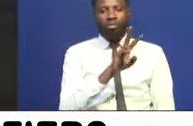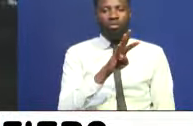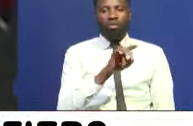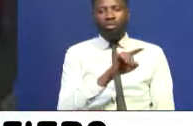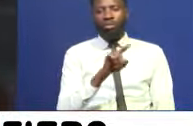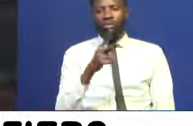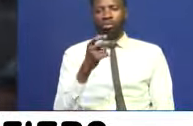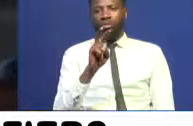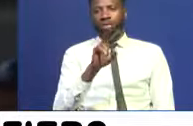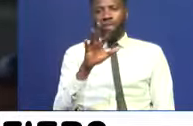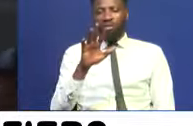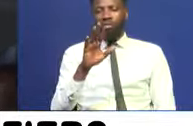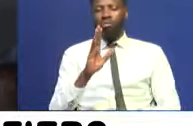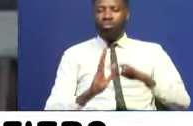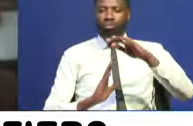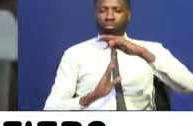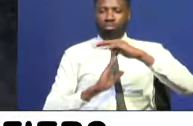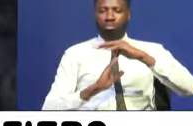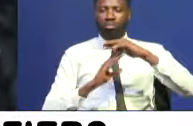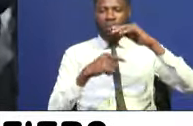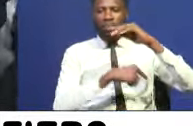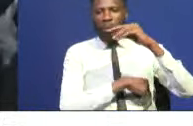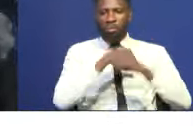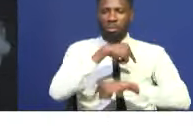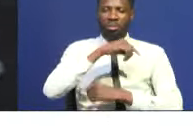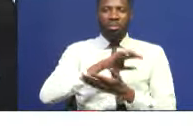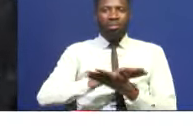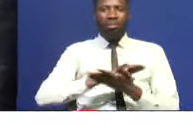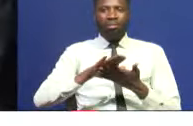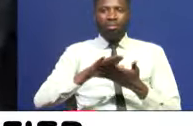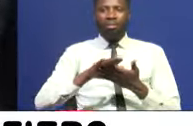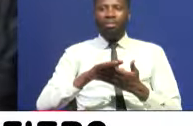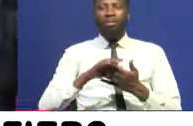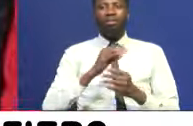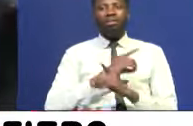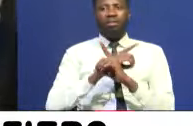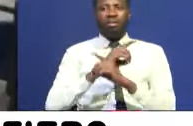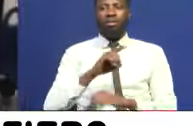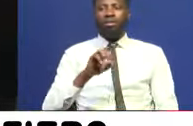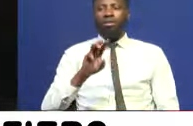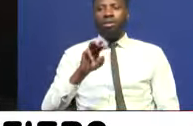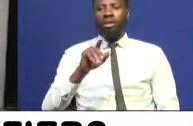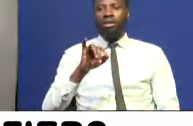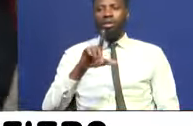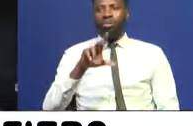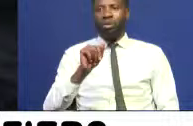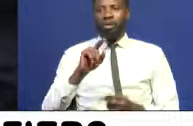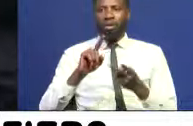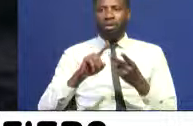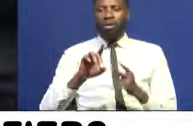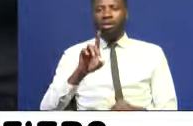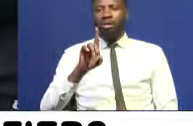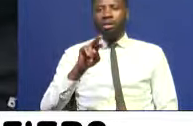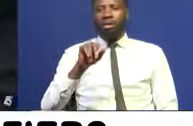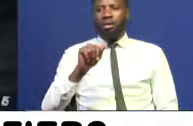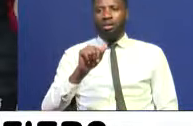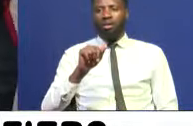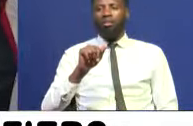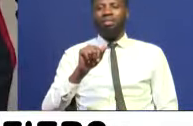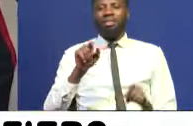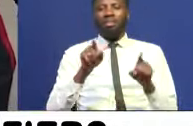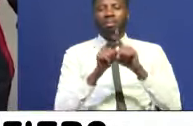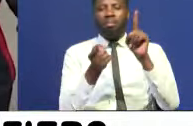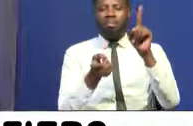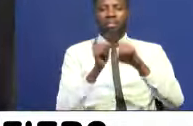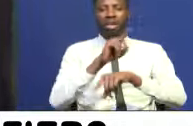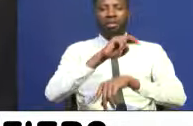season with the most clean sheets. Defender Lea Adiema, followed by Tumaini Waliaula, and midfielder Diana Washera returned to the